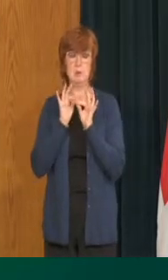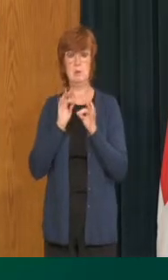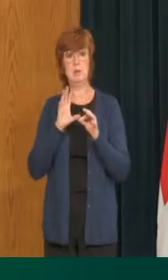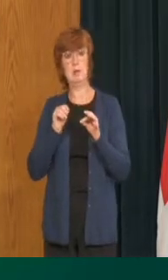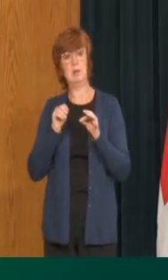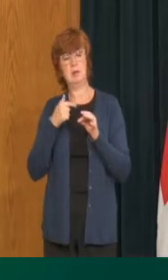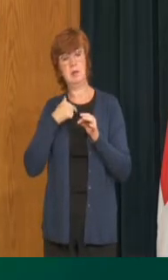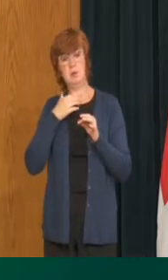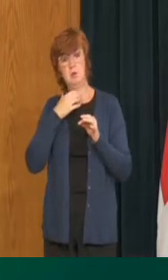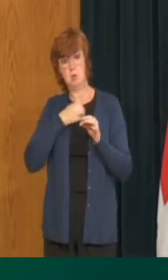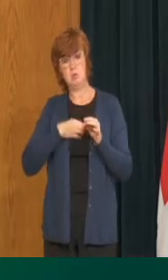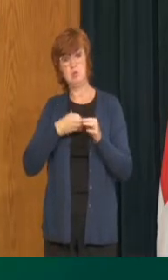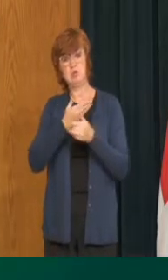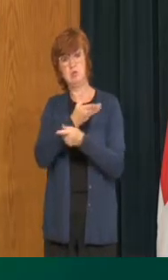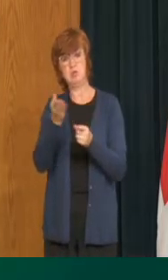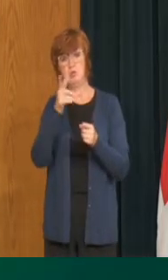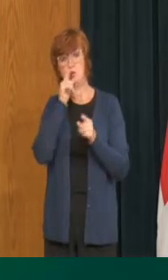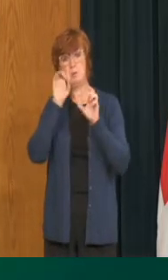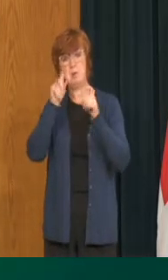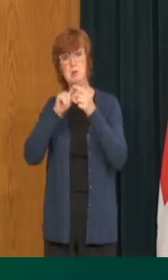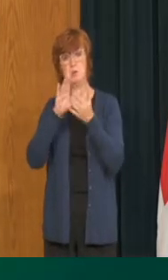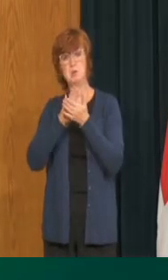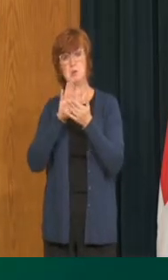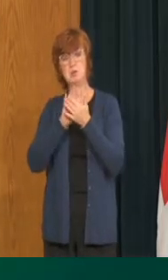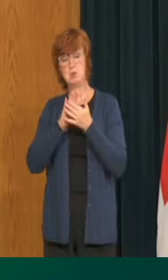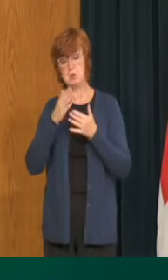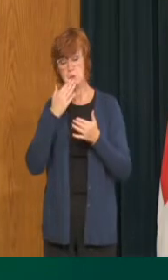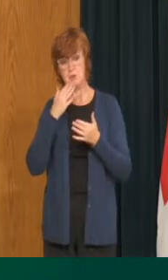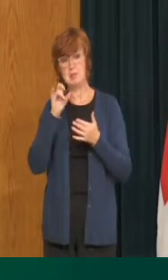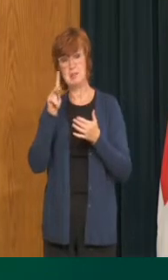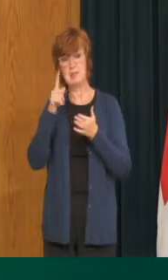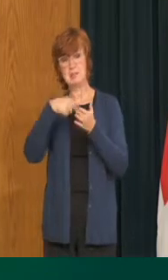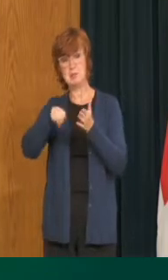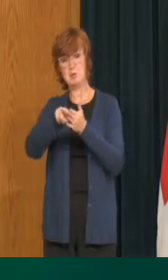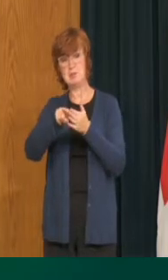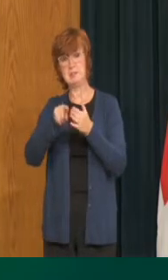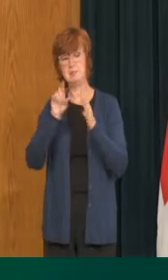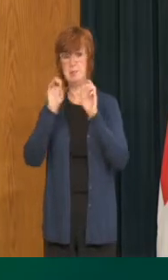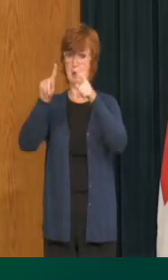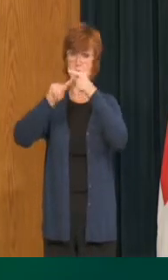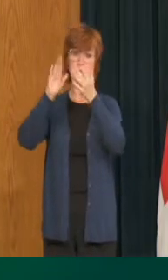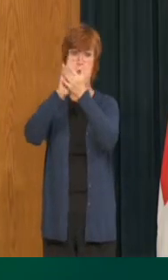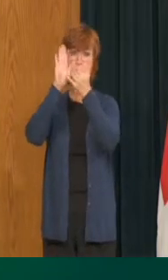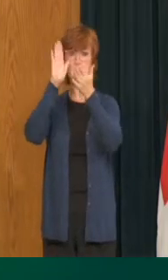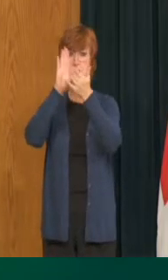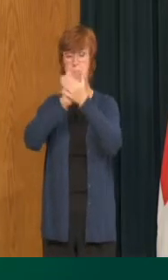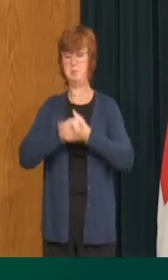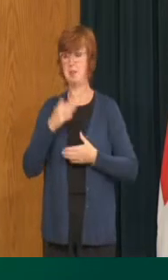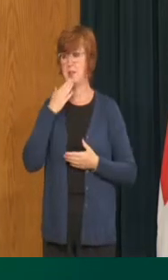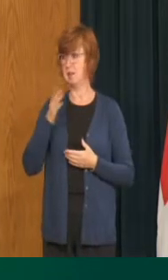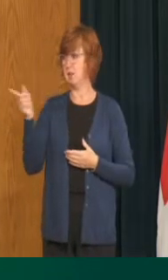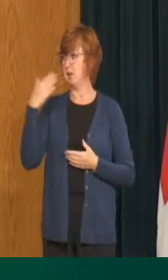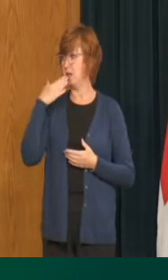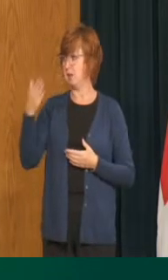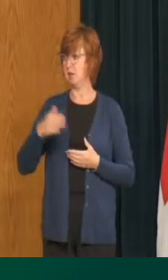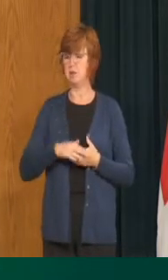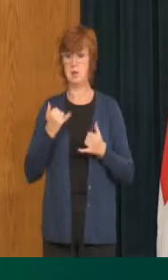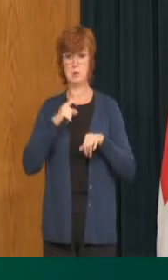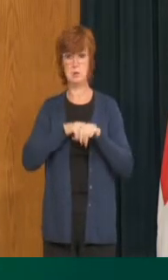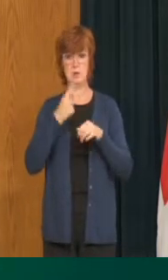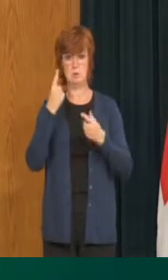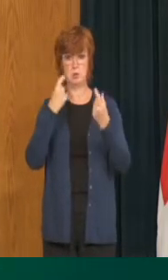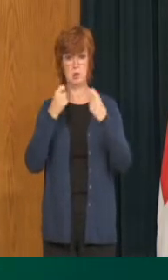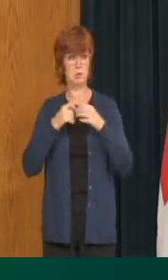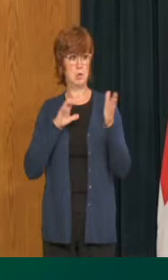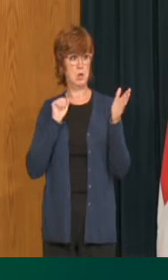I wish everyone a great back to school week next week. Thank you. Thank you, Premier. Thank you, Doctor. We now have time for